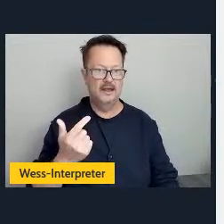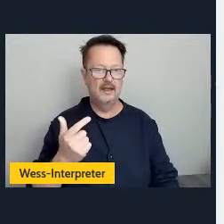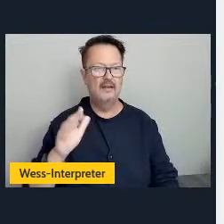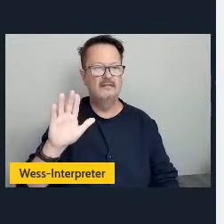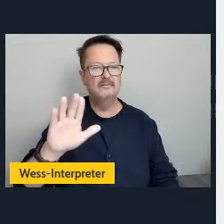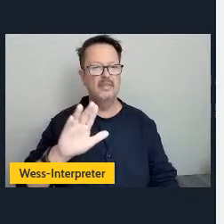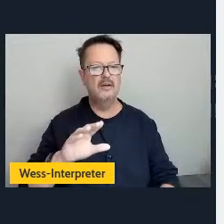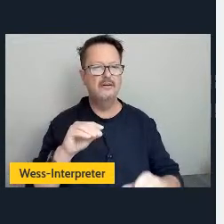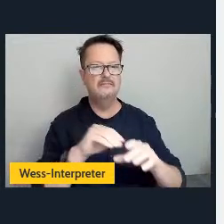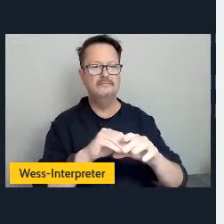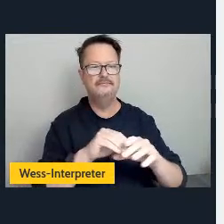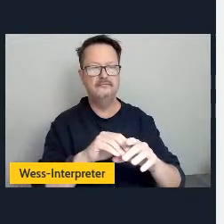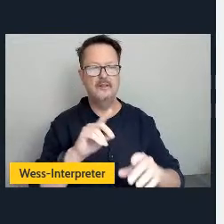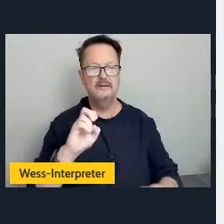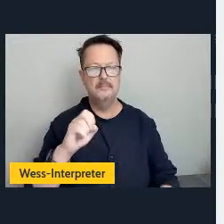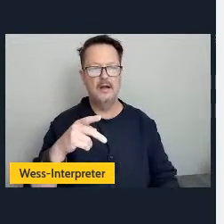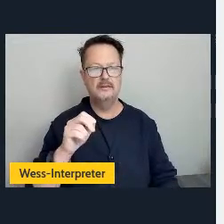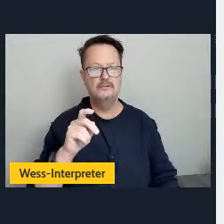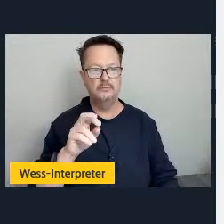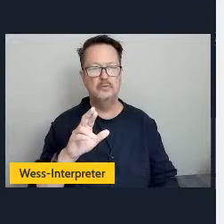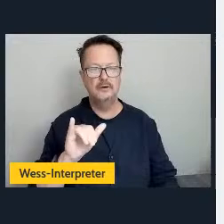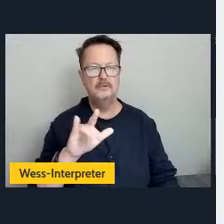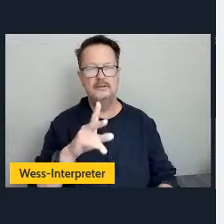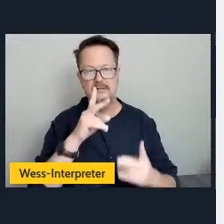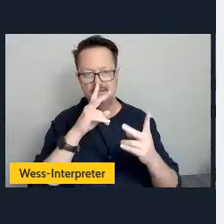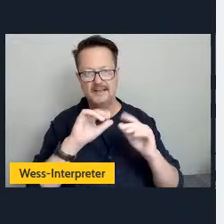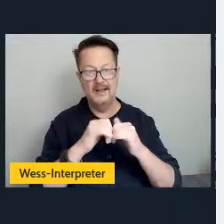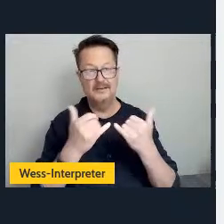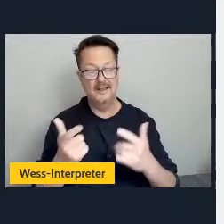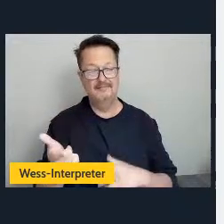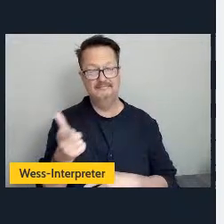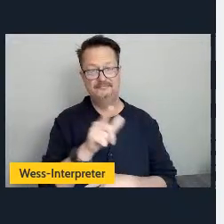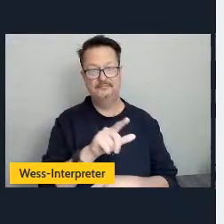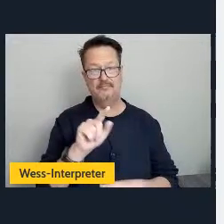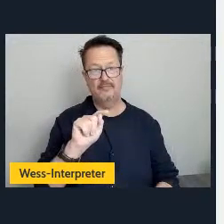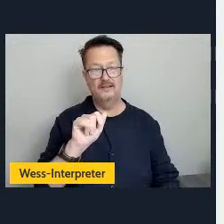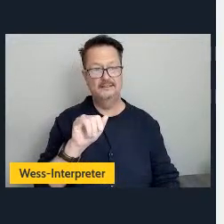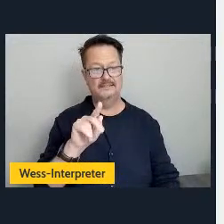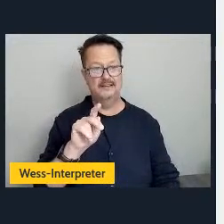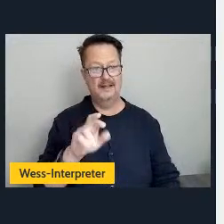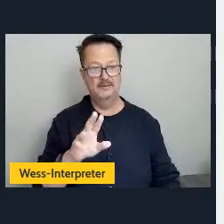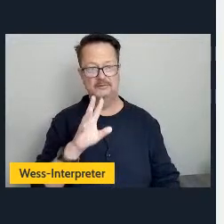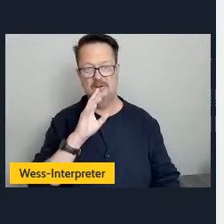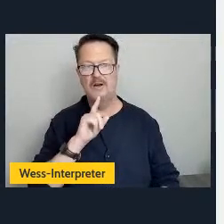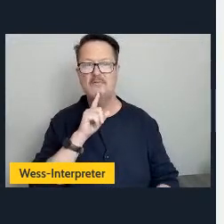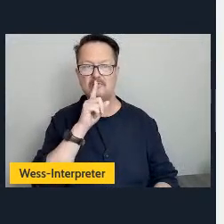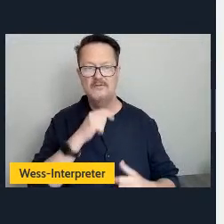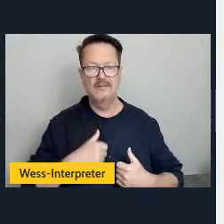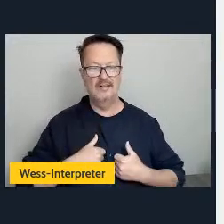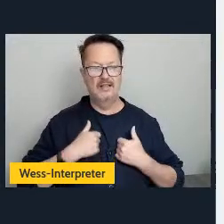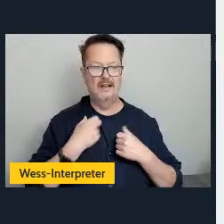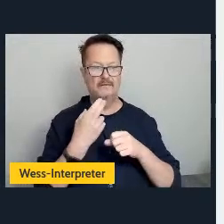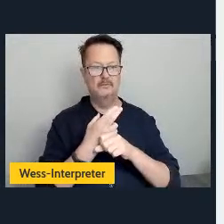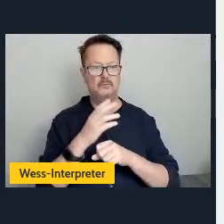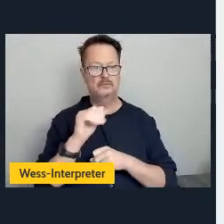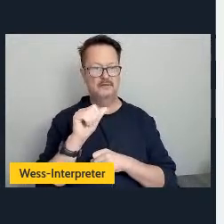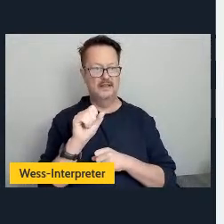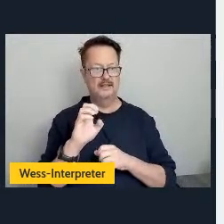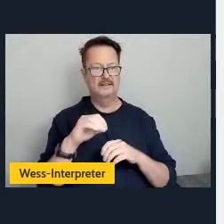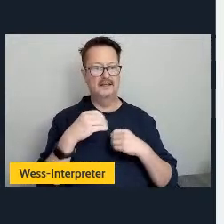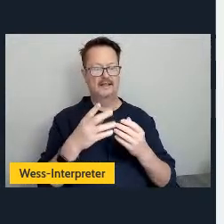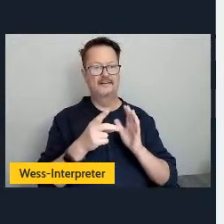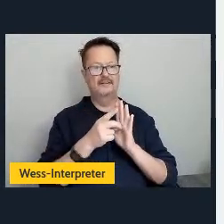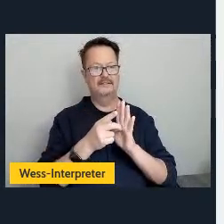how to do that. Now, I'm going to hand it off to Taylor to talk about a real-life use case and to give a demo